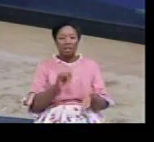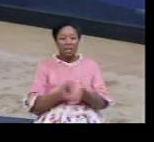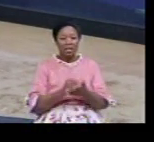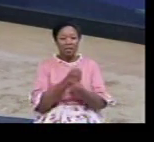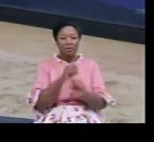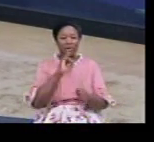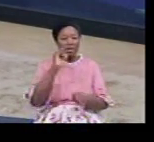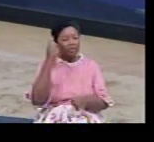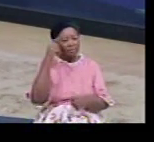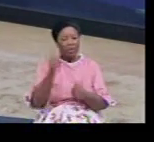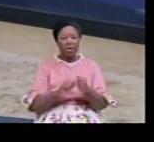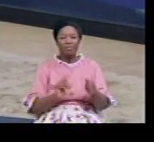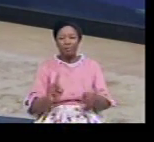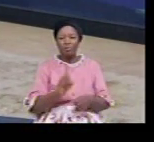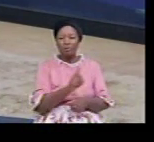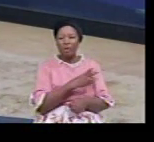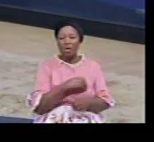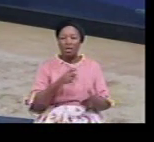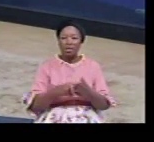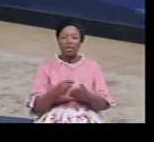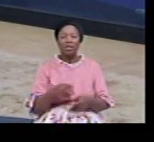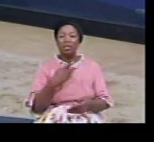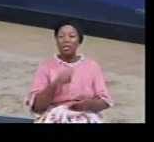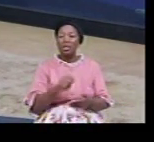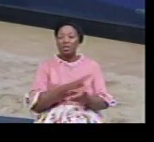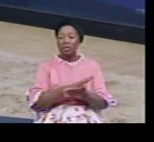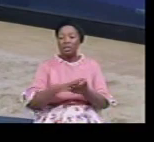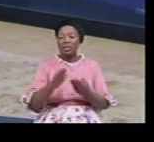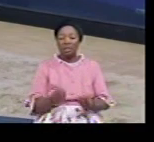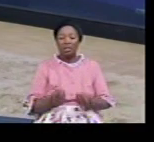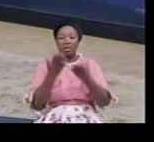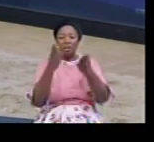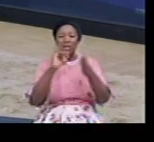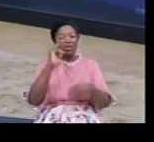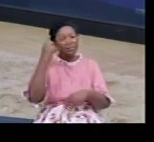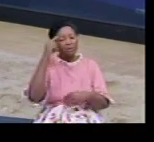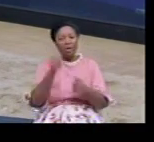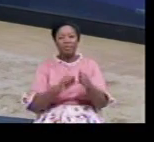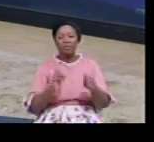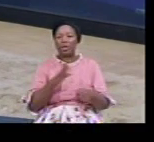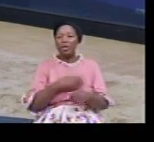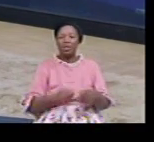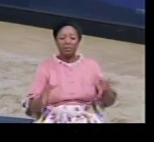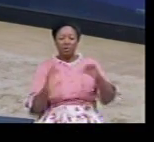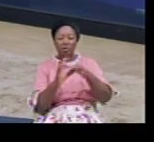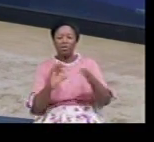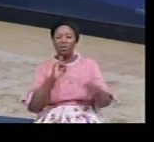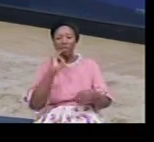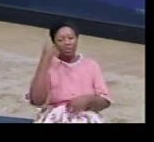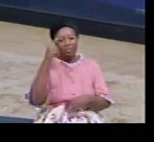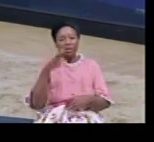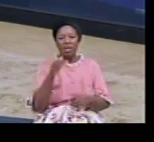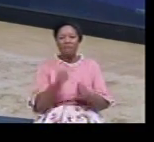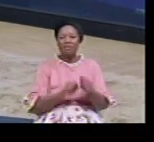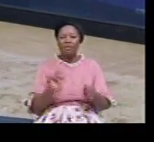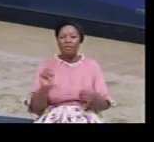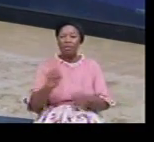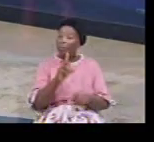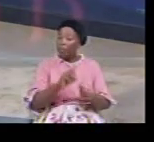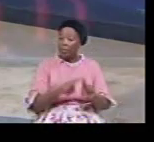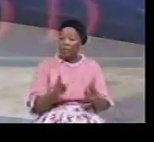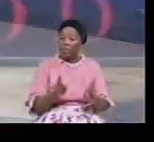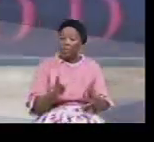for everyone. The redemption, the reconciliation is for everyone. But there